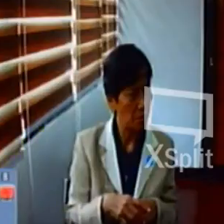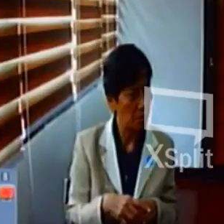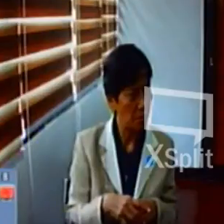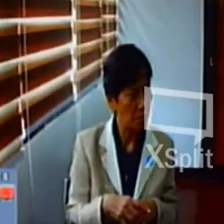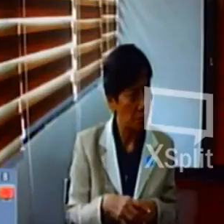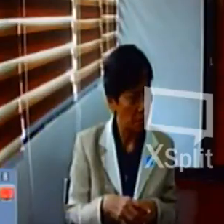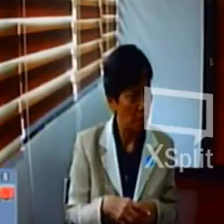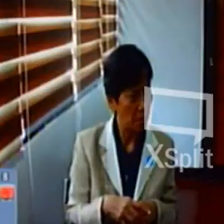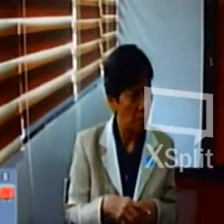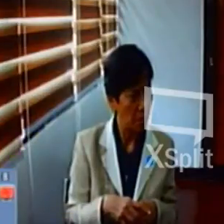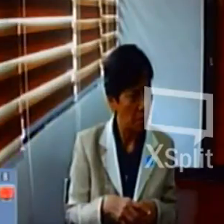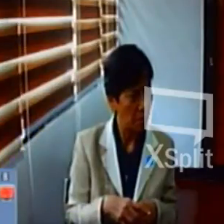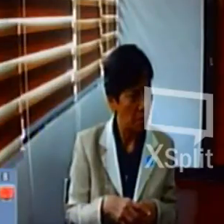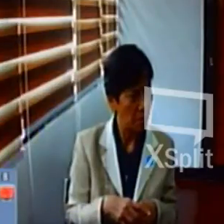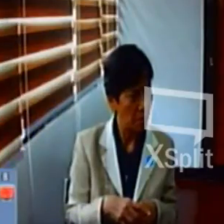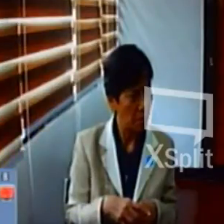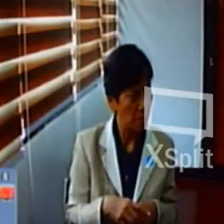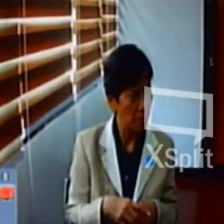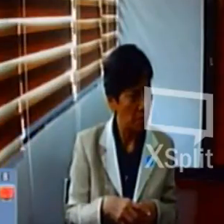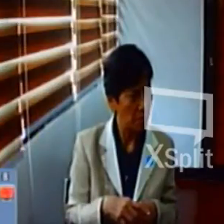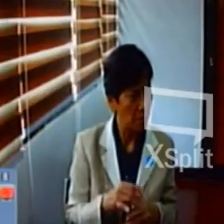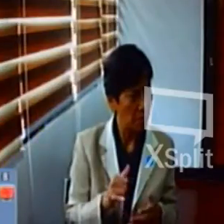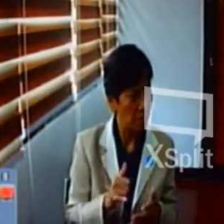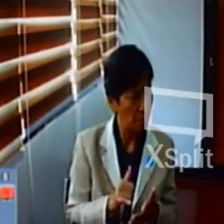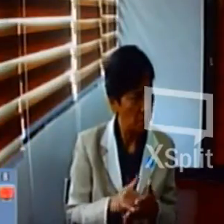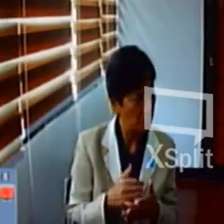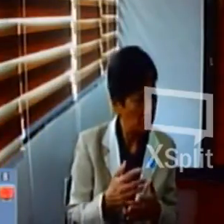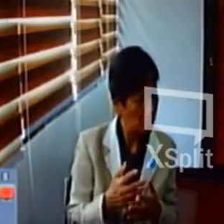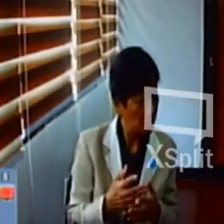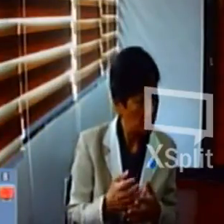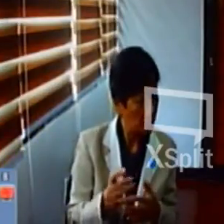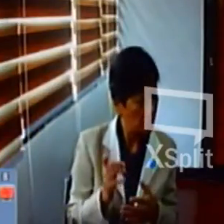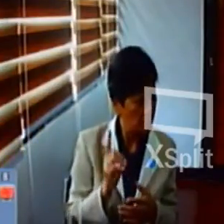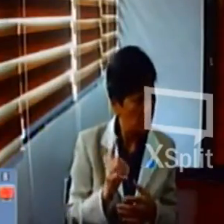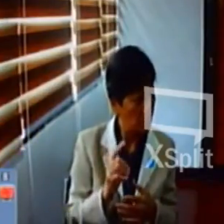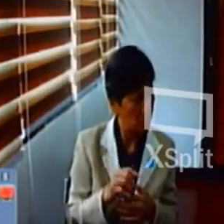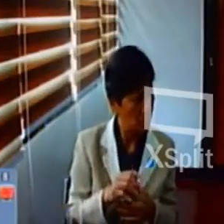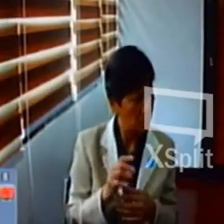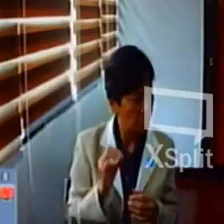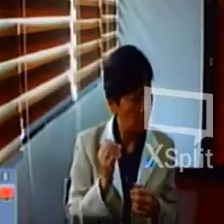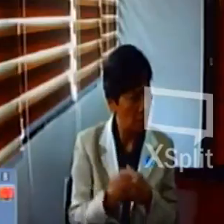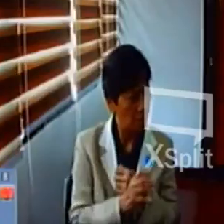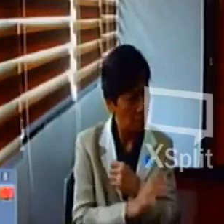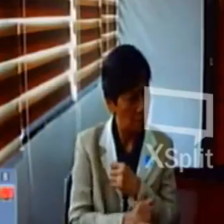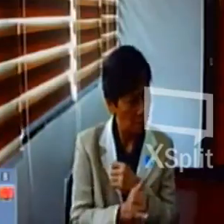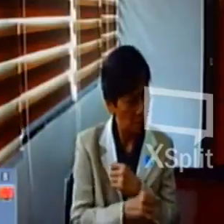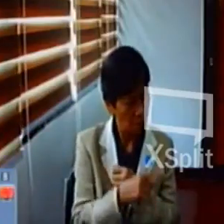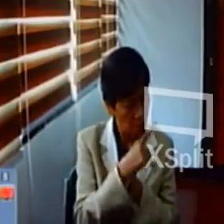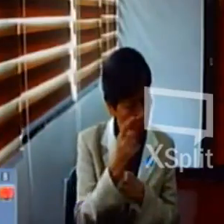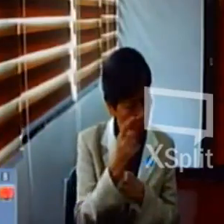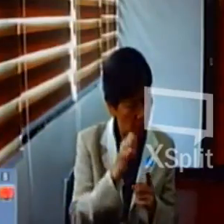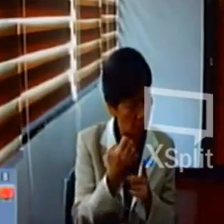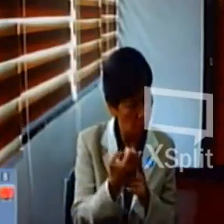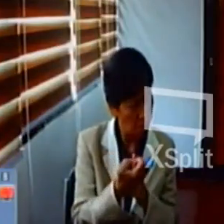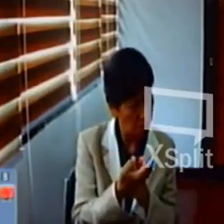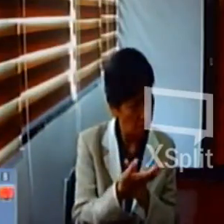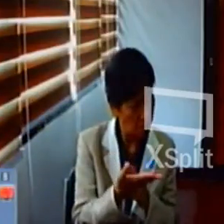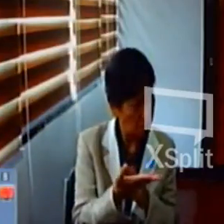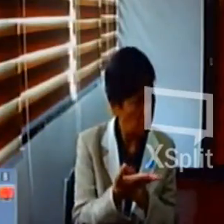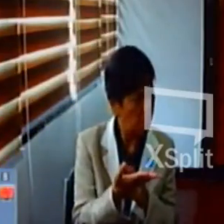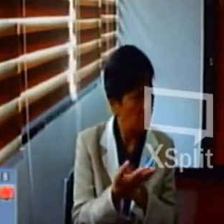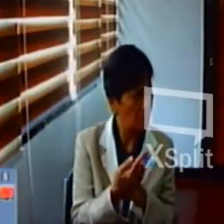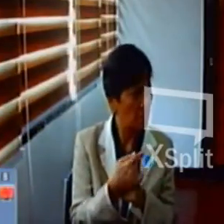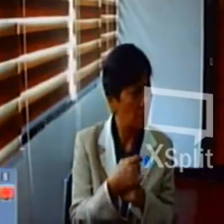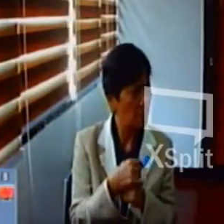organisms that they would come to our country because the environment there is actually okay